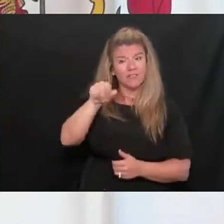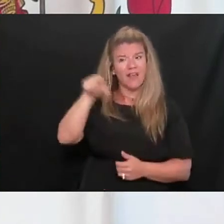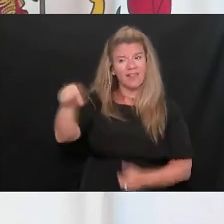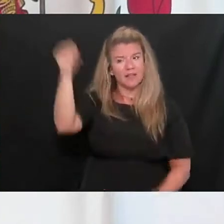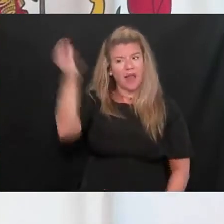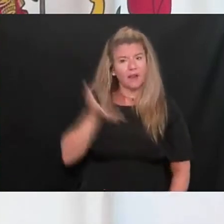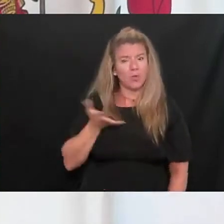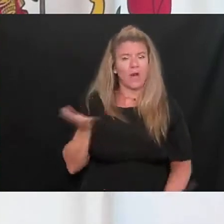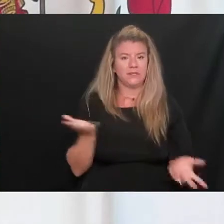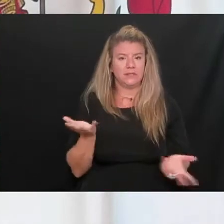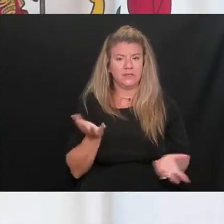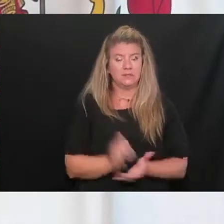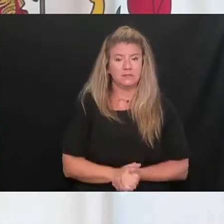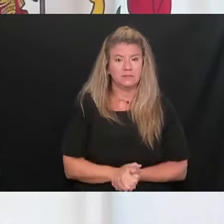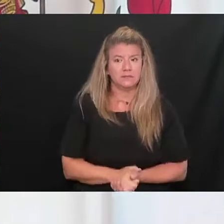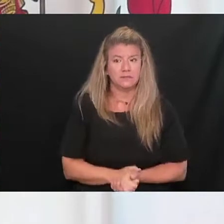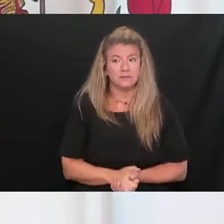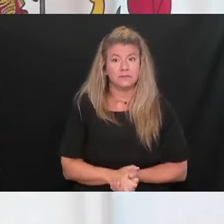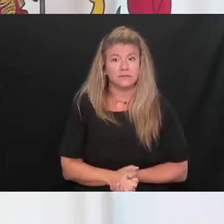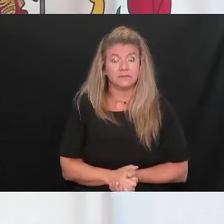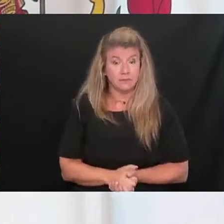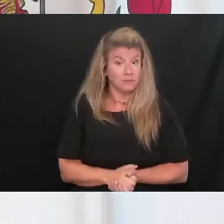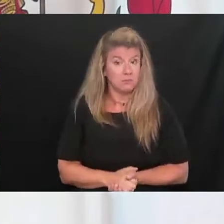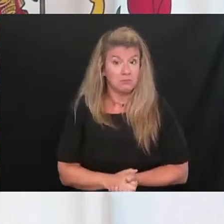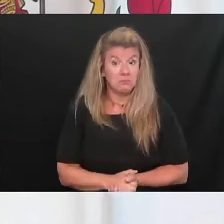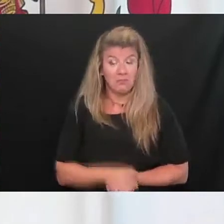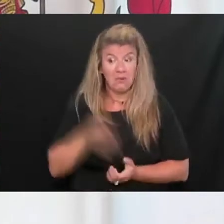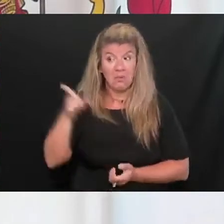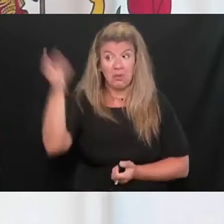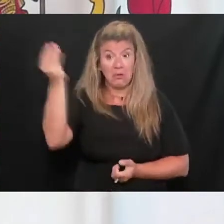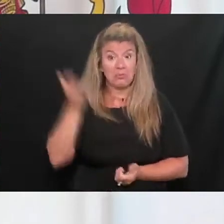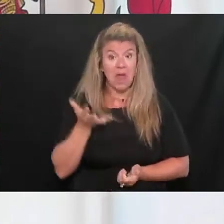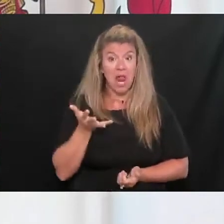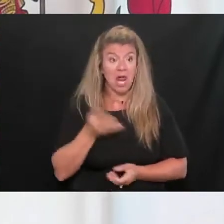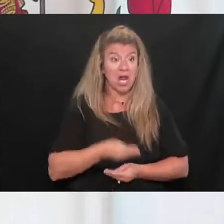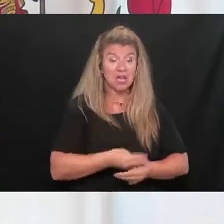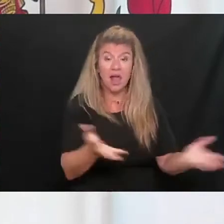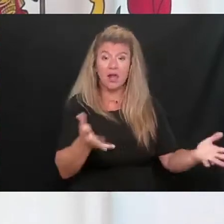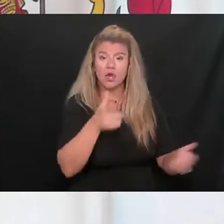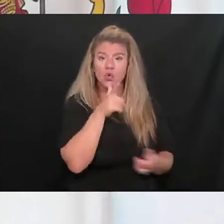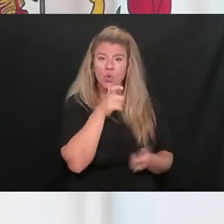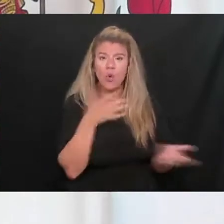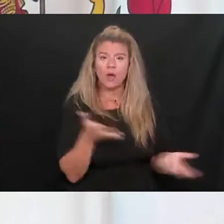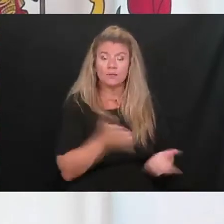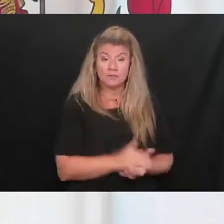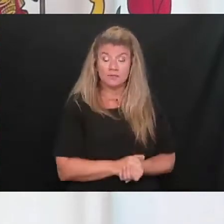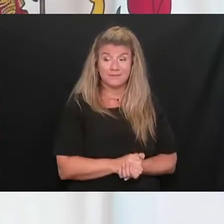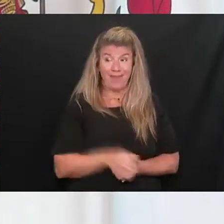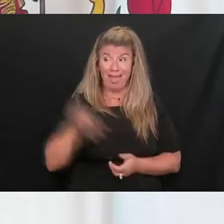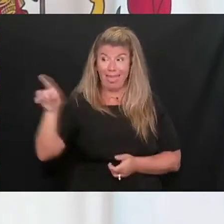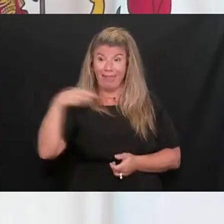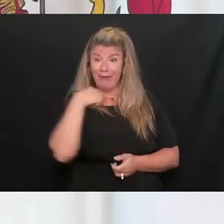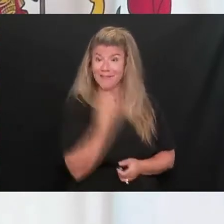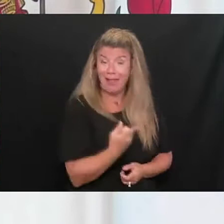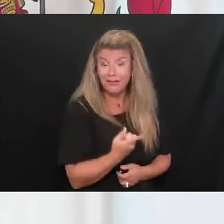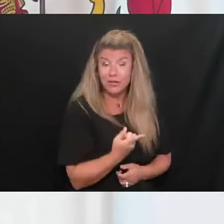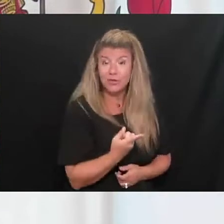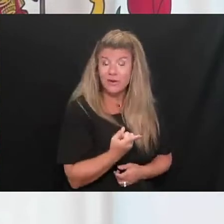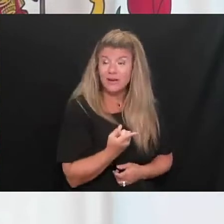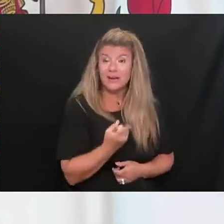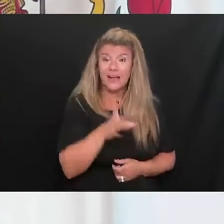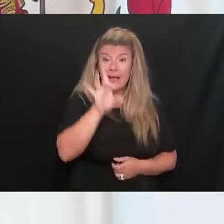us? What are they telling us? What are they telling all of our young people? They're telling all of our young people